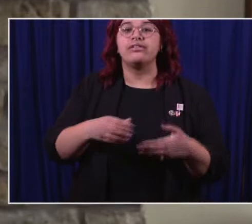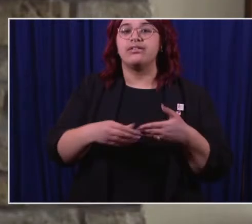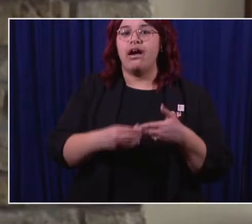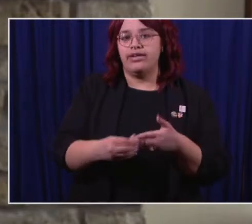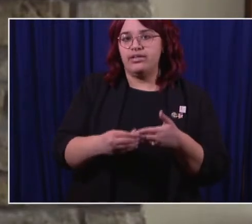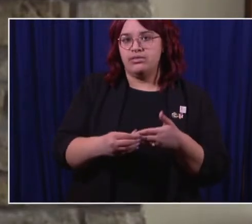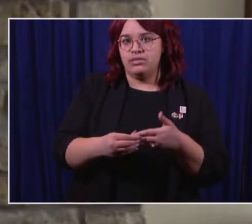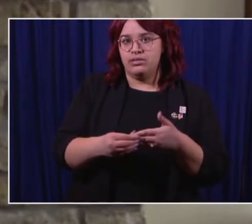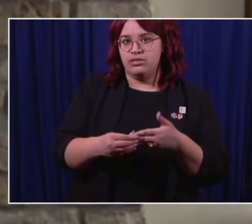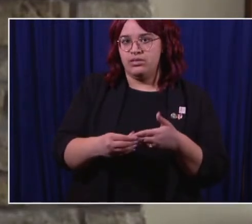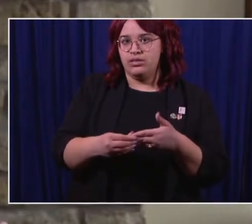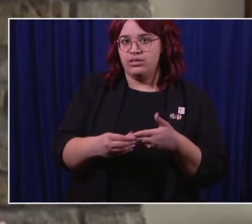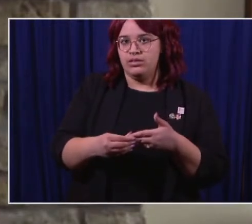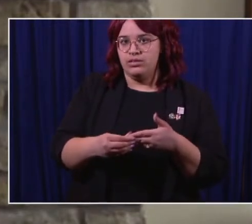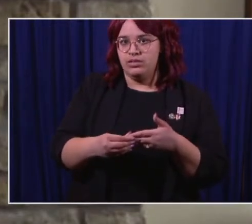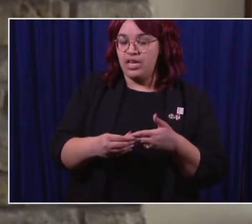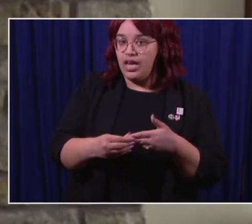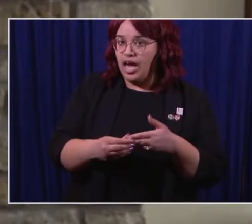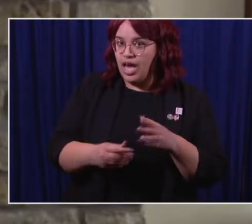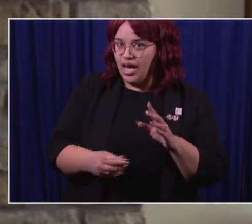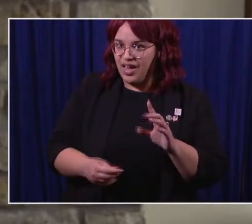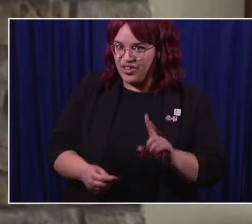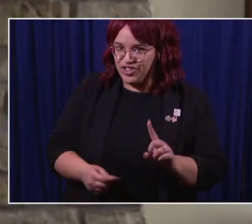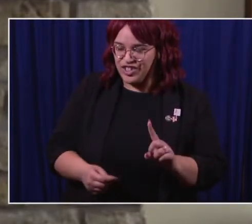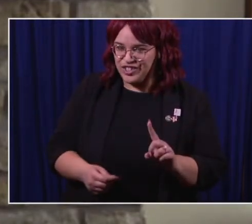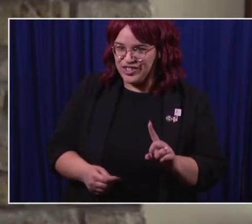But we're going to have a couple